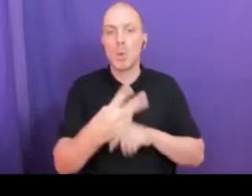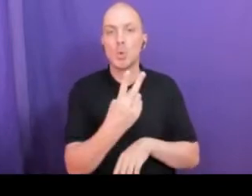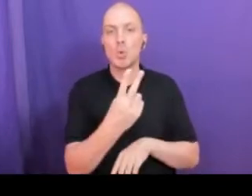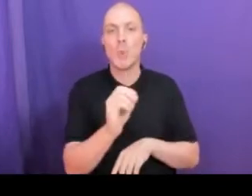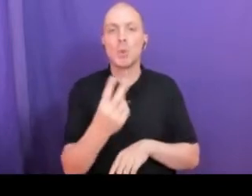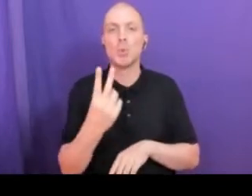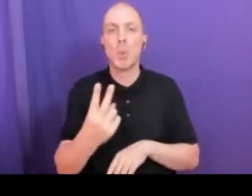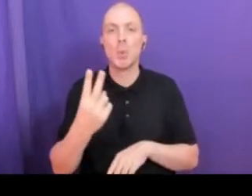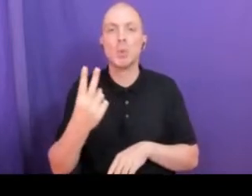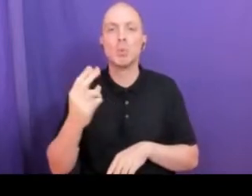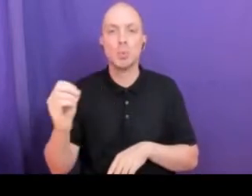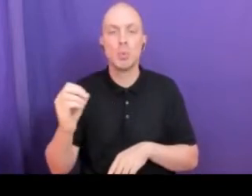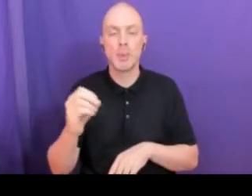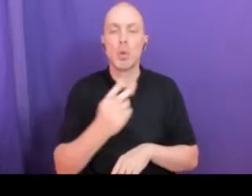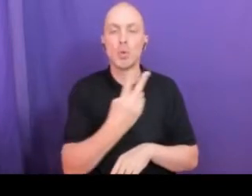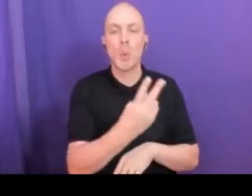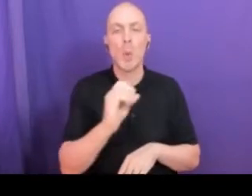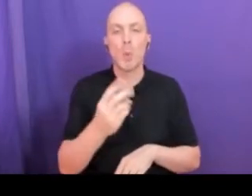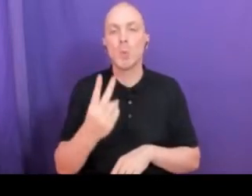so I think that's it from me.